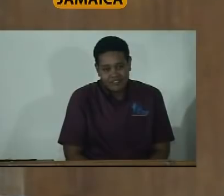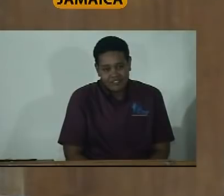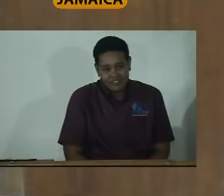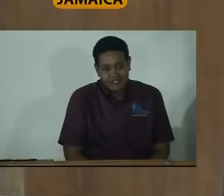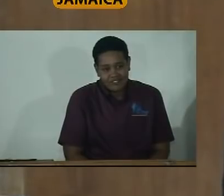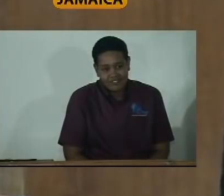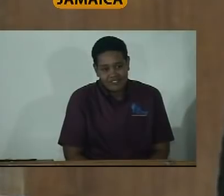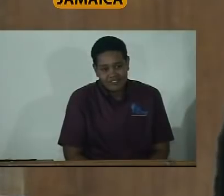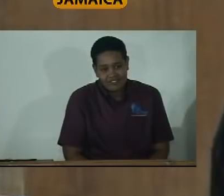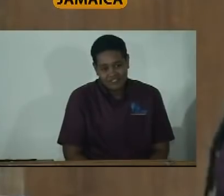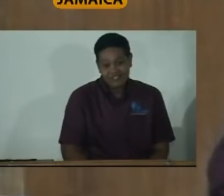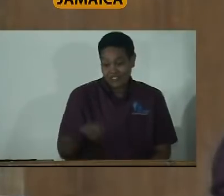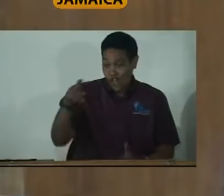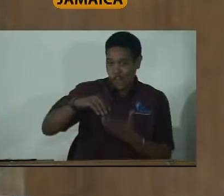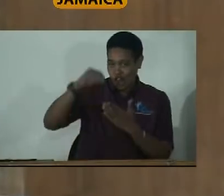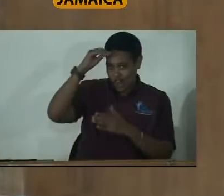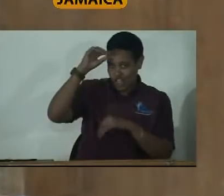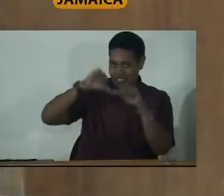Yes.